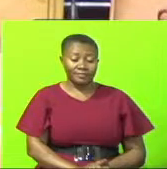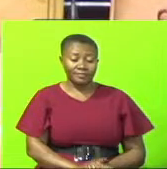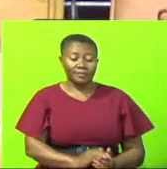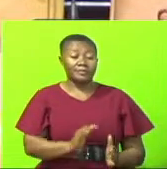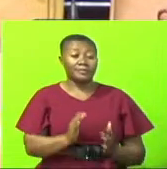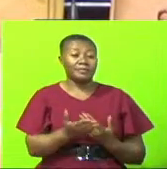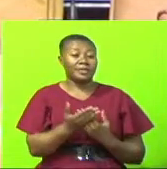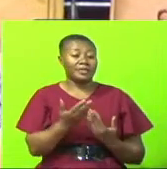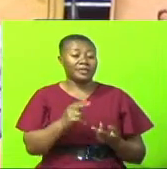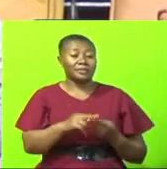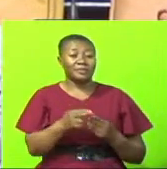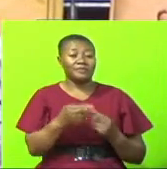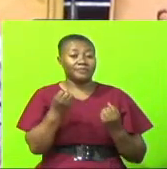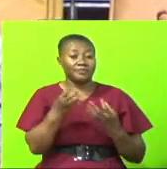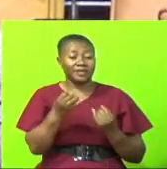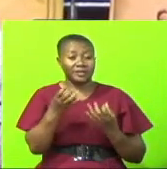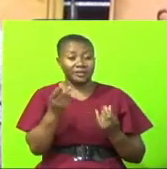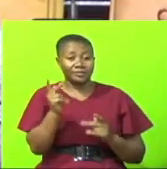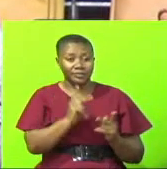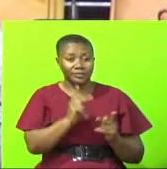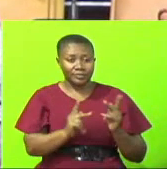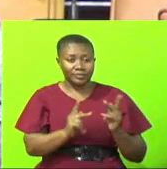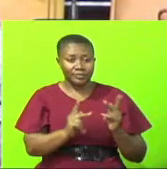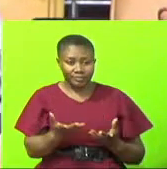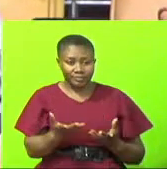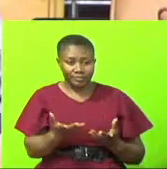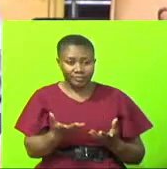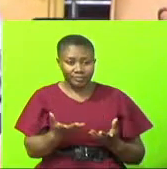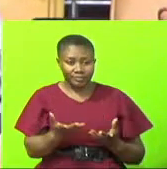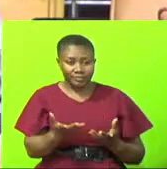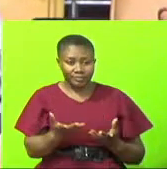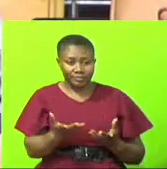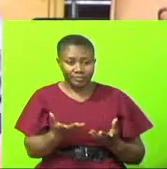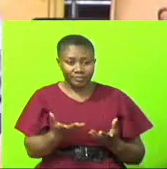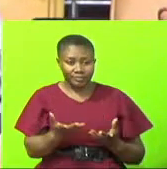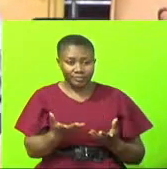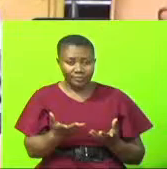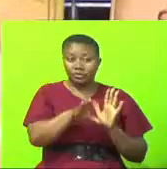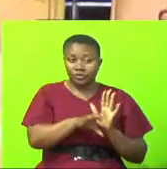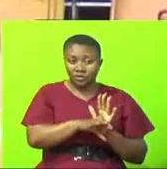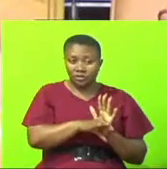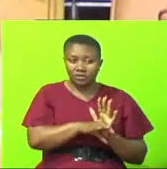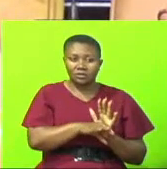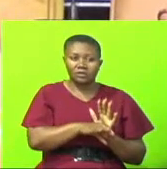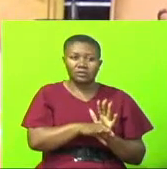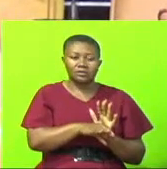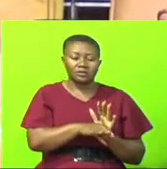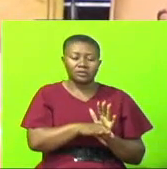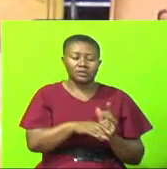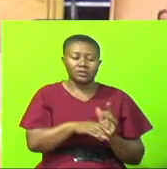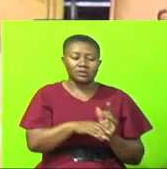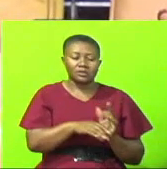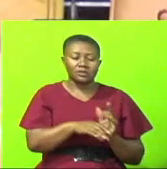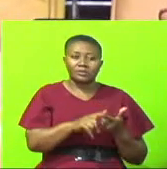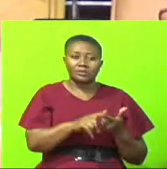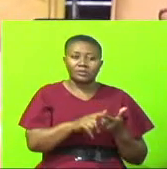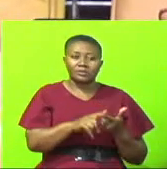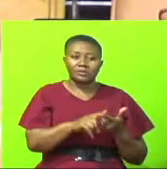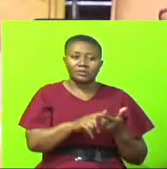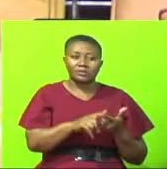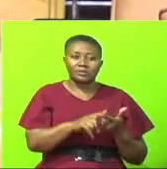instruments. The first is the Constitution of the Republic. The second is our standing